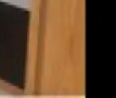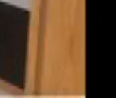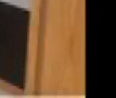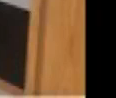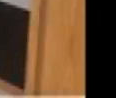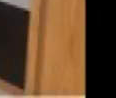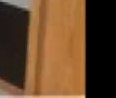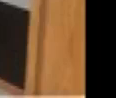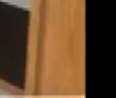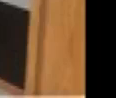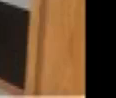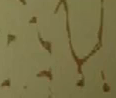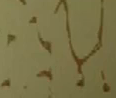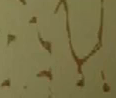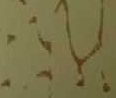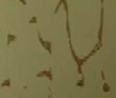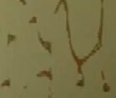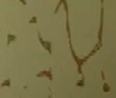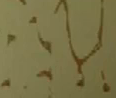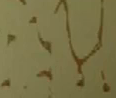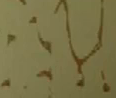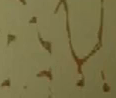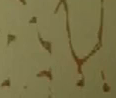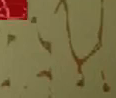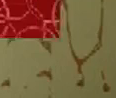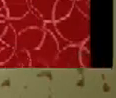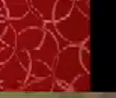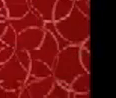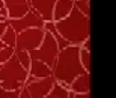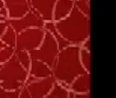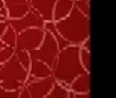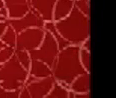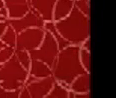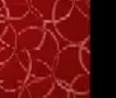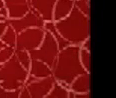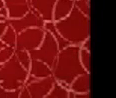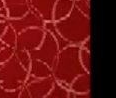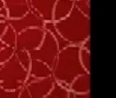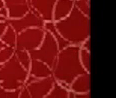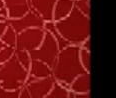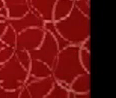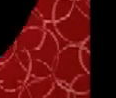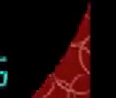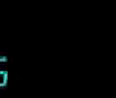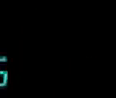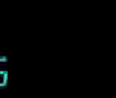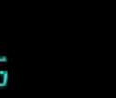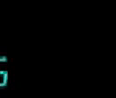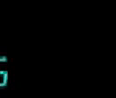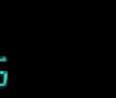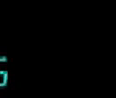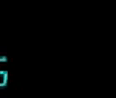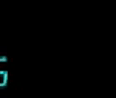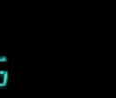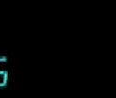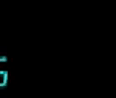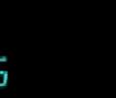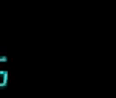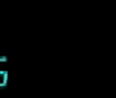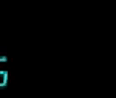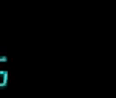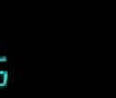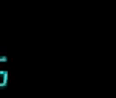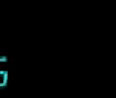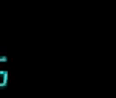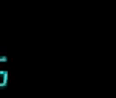wala lepp li ngeen xamne ni mengo nak wali peinture ak design joko len ak ki nga xamne ni mom moy aussi Seku Bojang xarañ lool